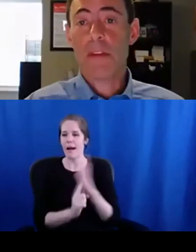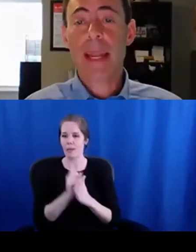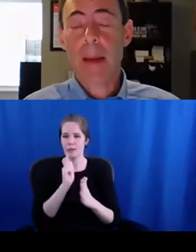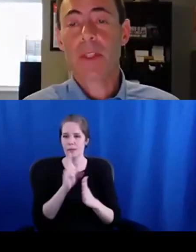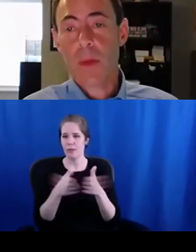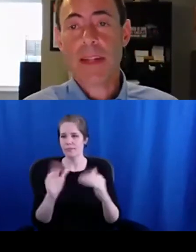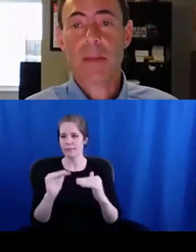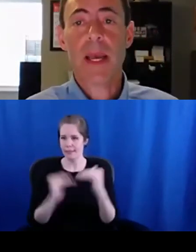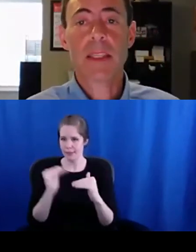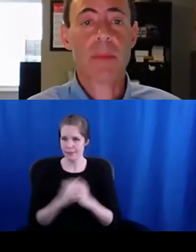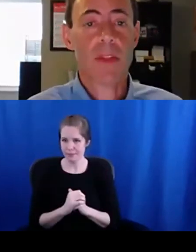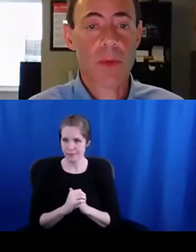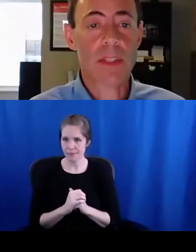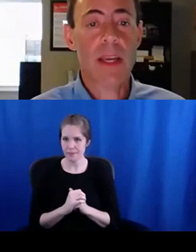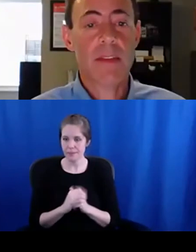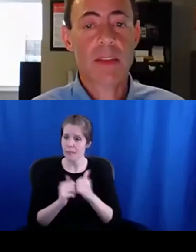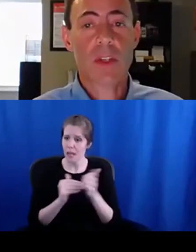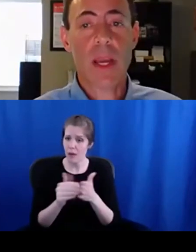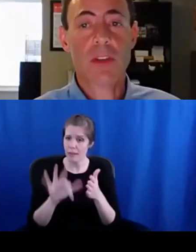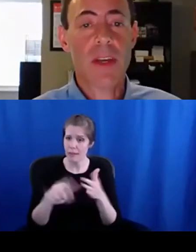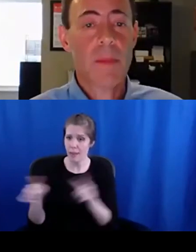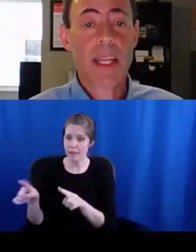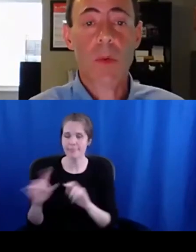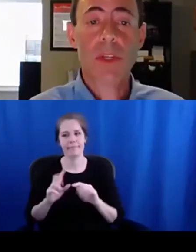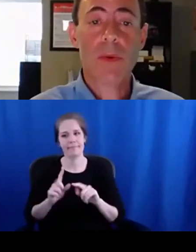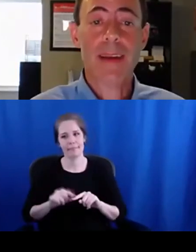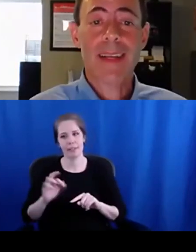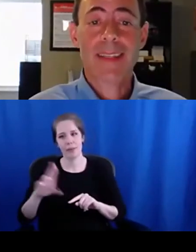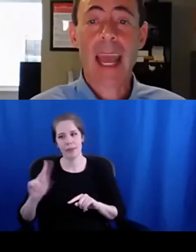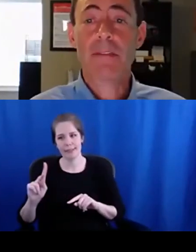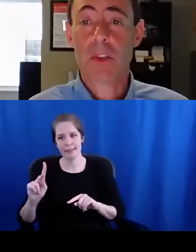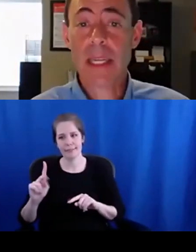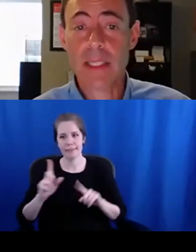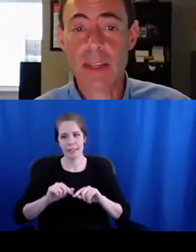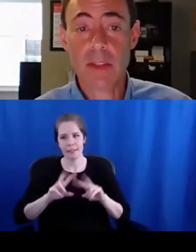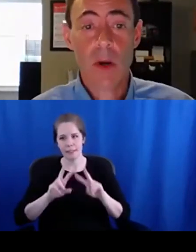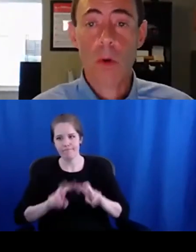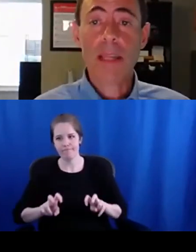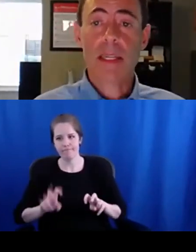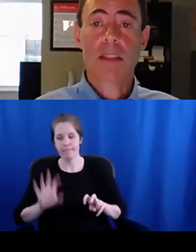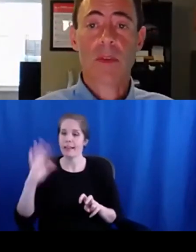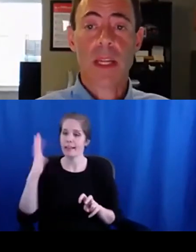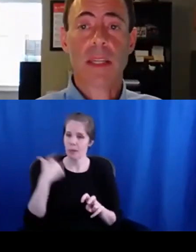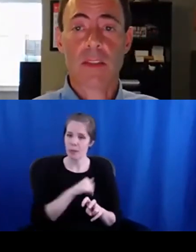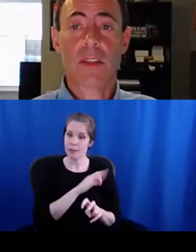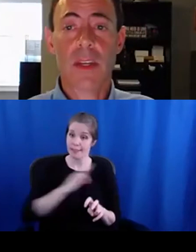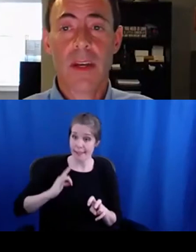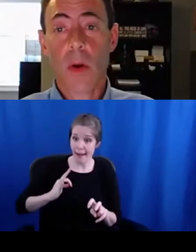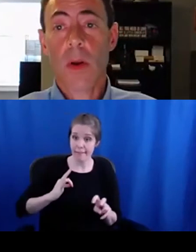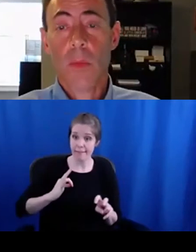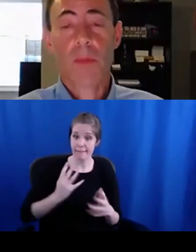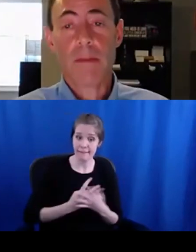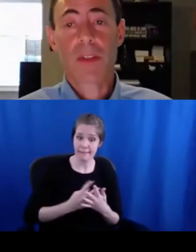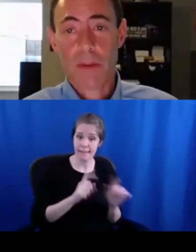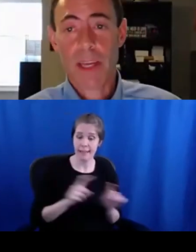often that happens, well, that depends upon the risk and the situation. But that's where we're doing staff screening tests or resident screening tests or